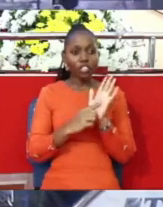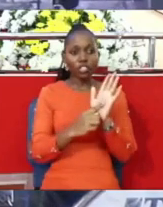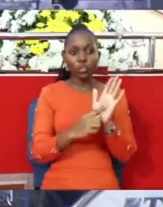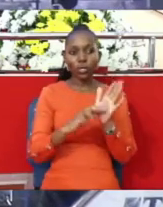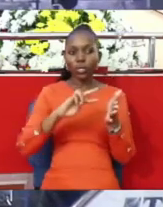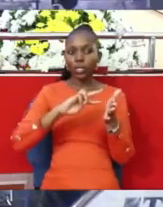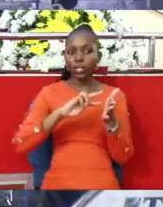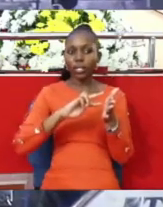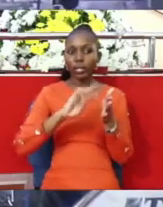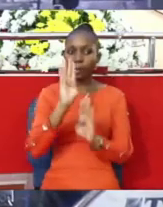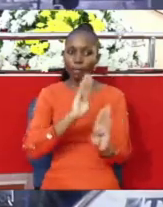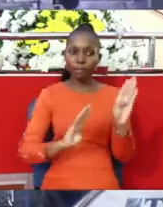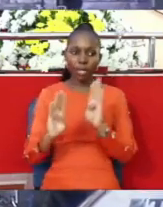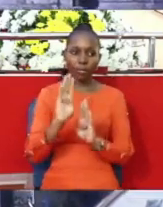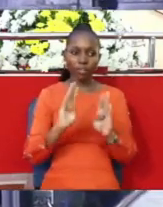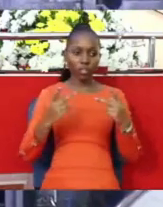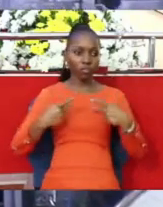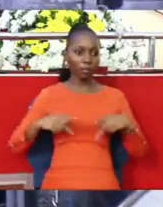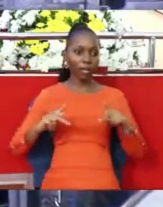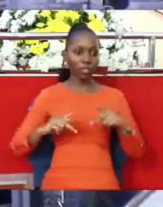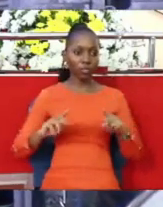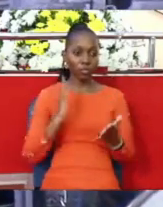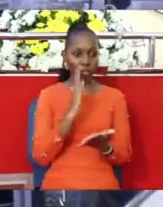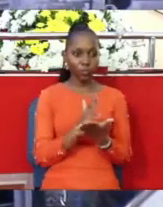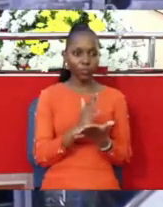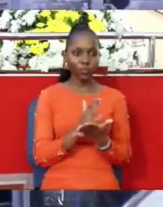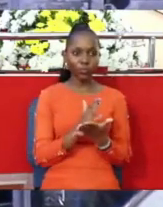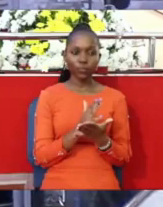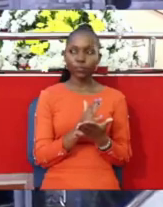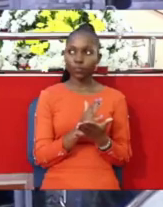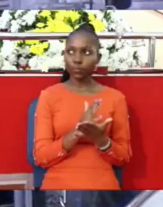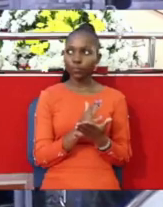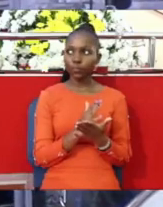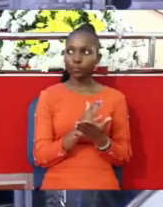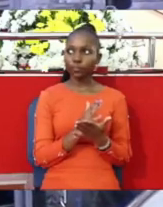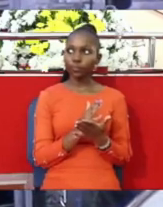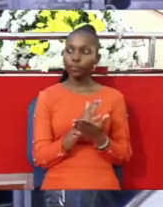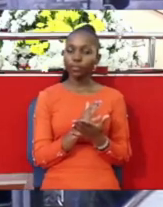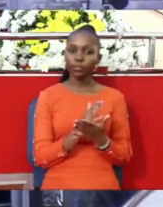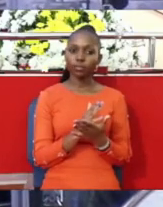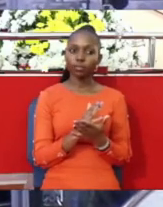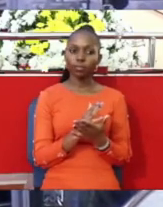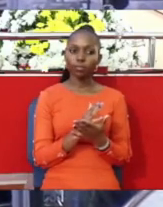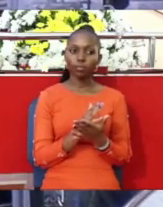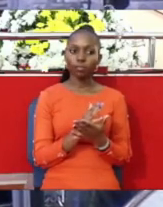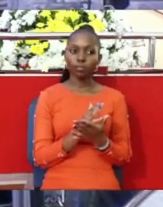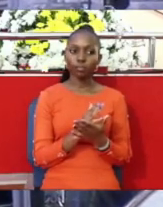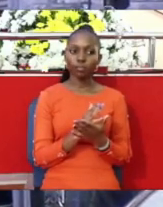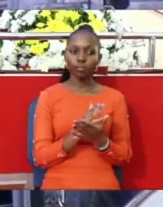carries a person reputation. Aha, basi jina inabeba tajriba ama kumfahamu ama tabia ya